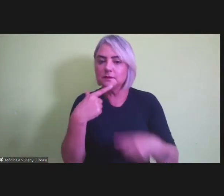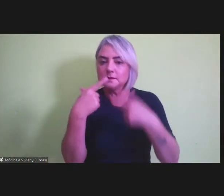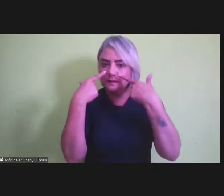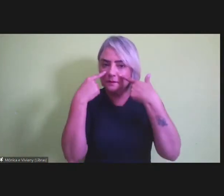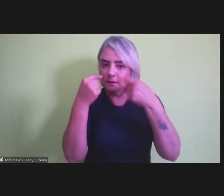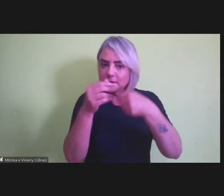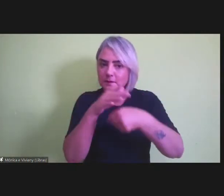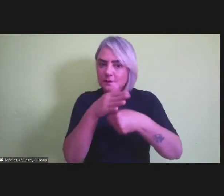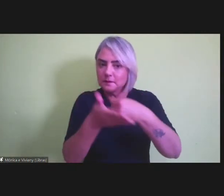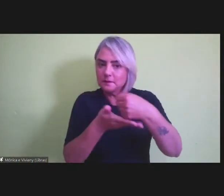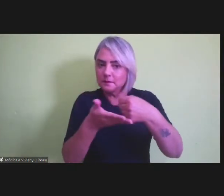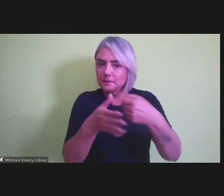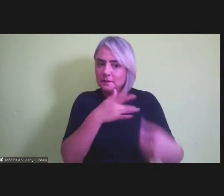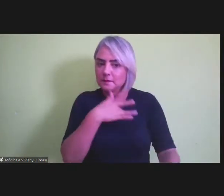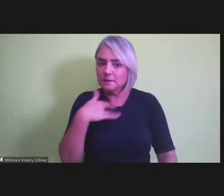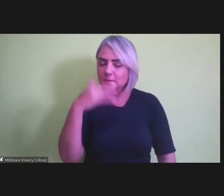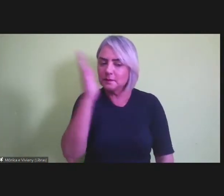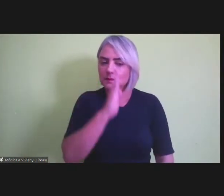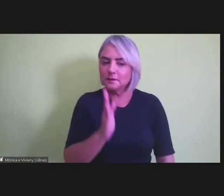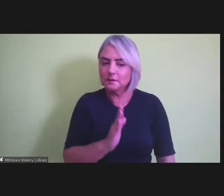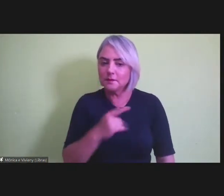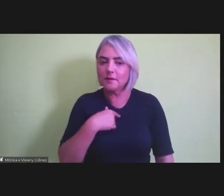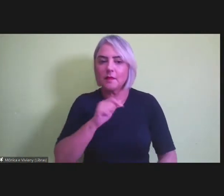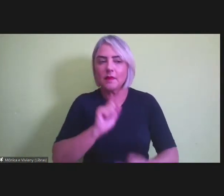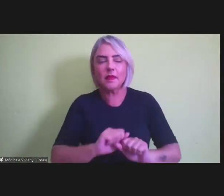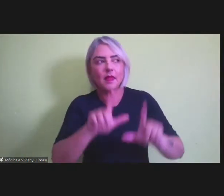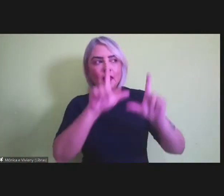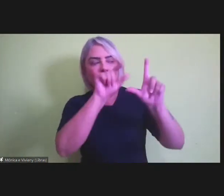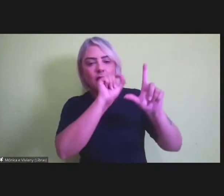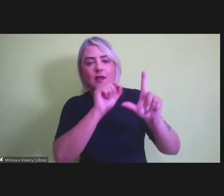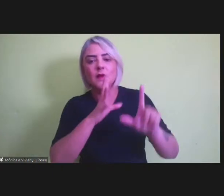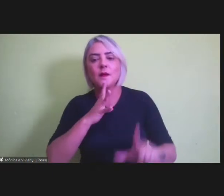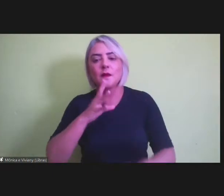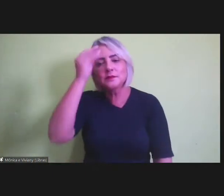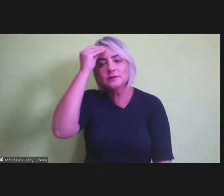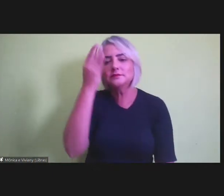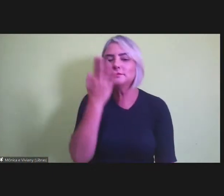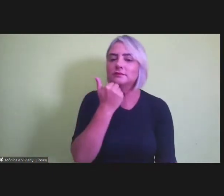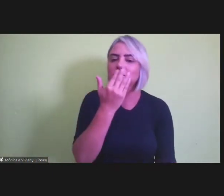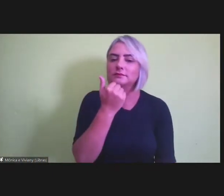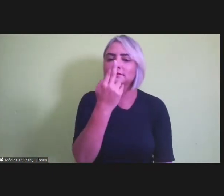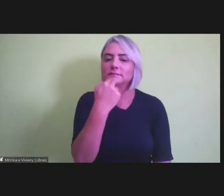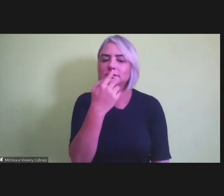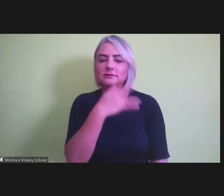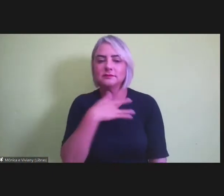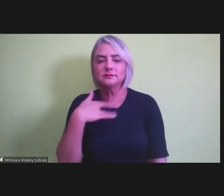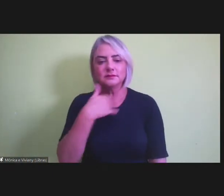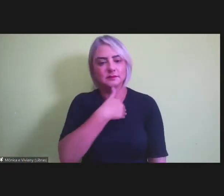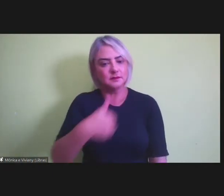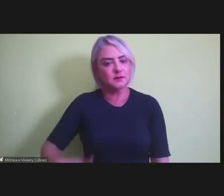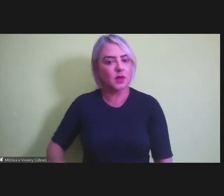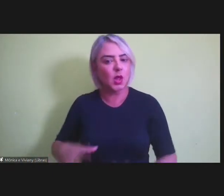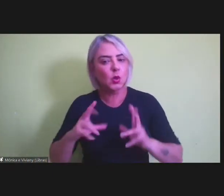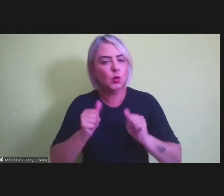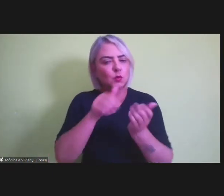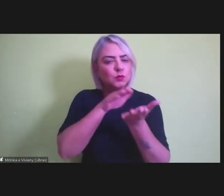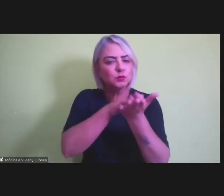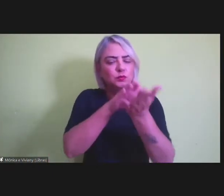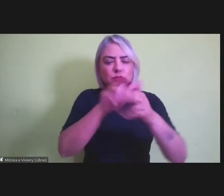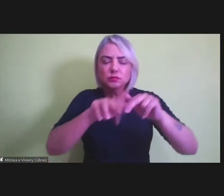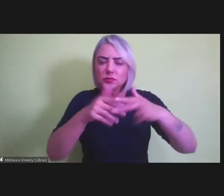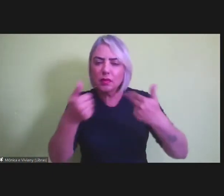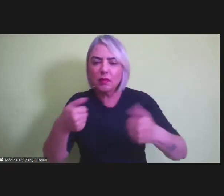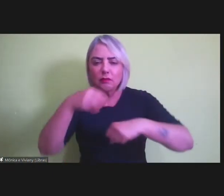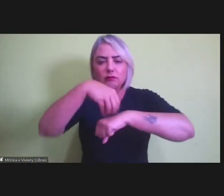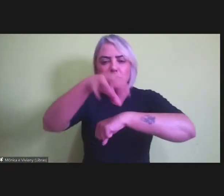nutritional attention in primary health care in Brazil, and also the window of knowledge for food and nutrition in public health.